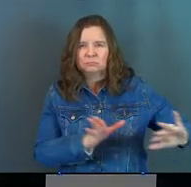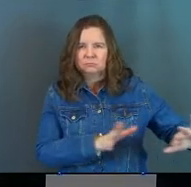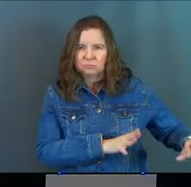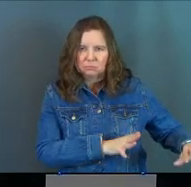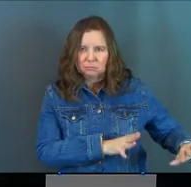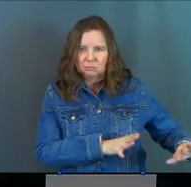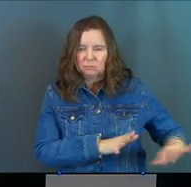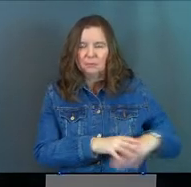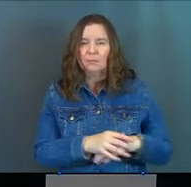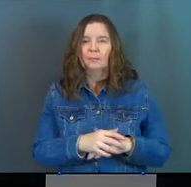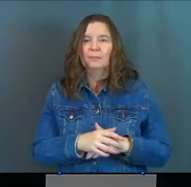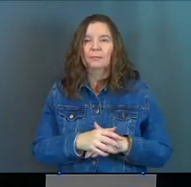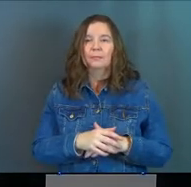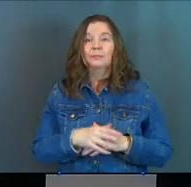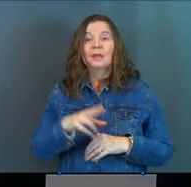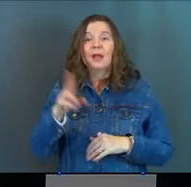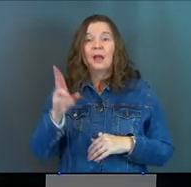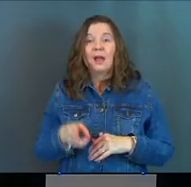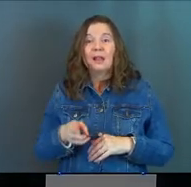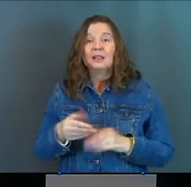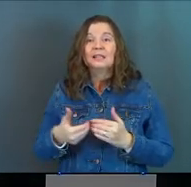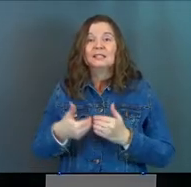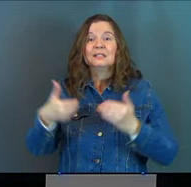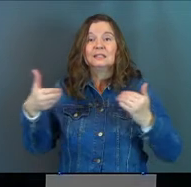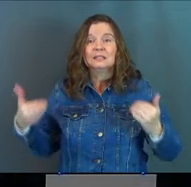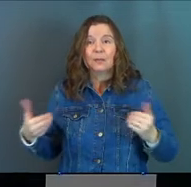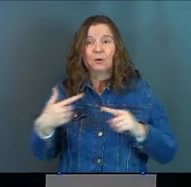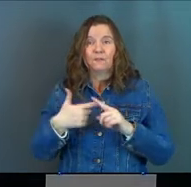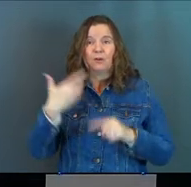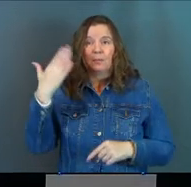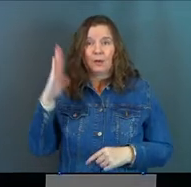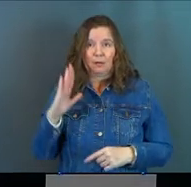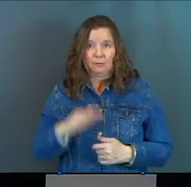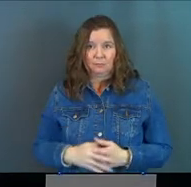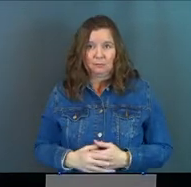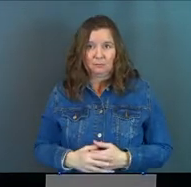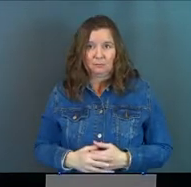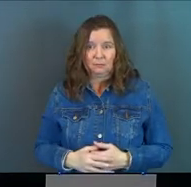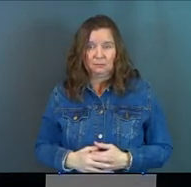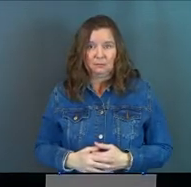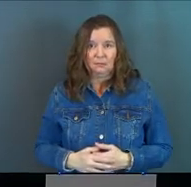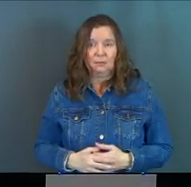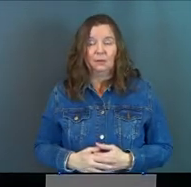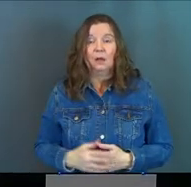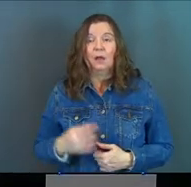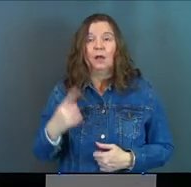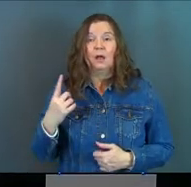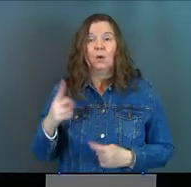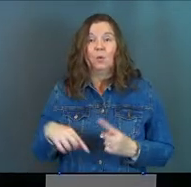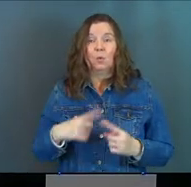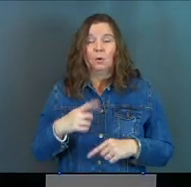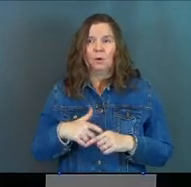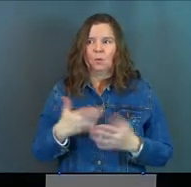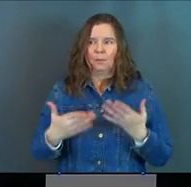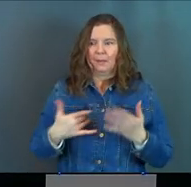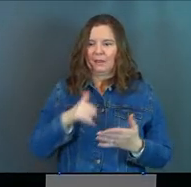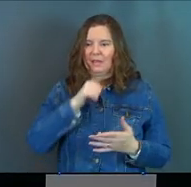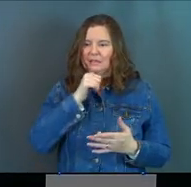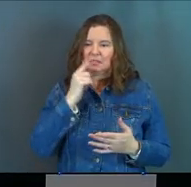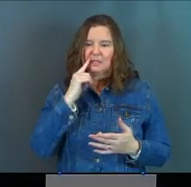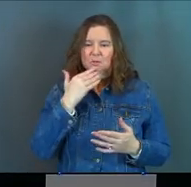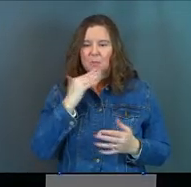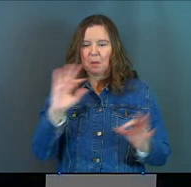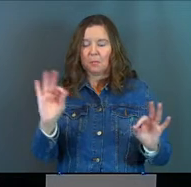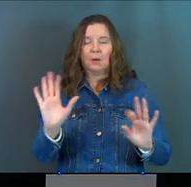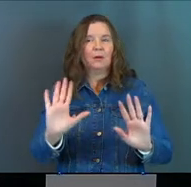out of your head. Hell is separation from God. And at once, you're like, well, maybe that doesn't